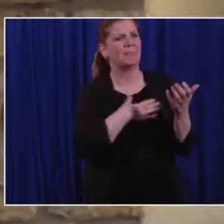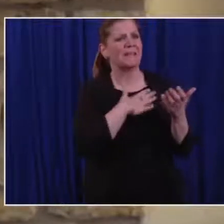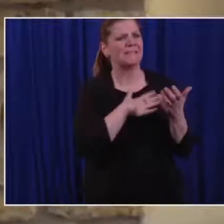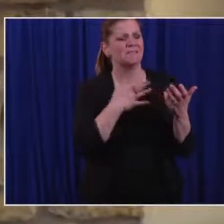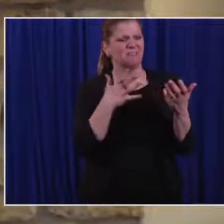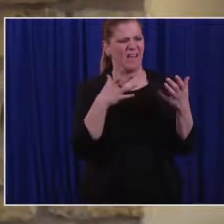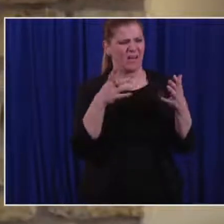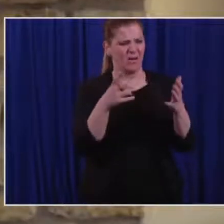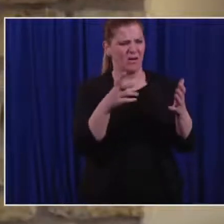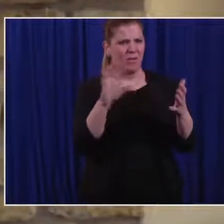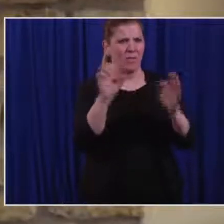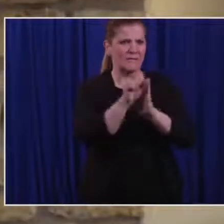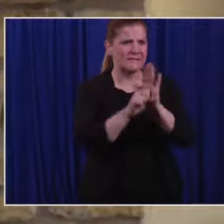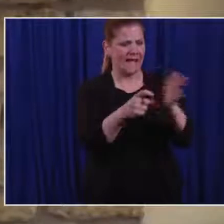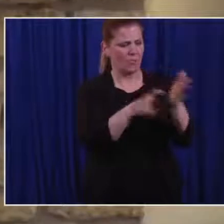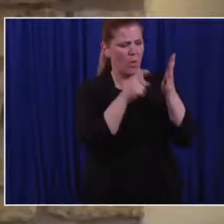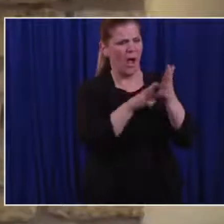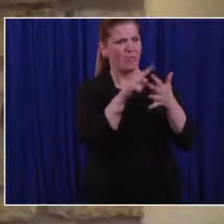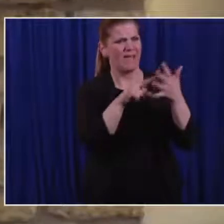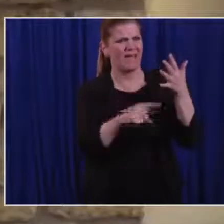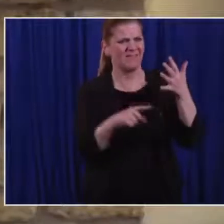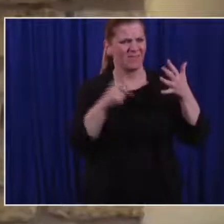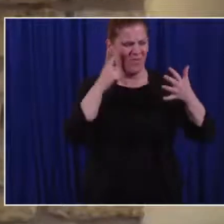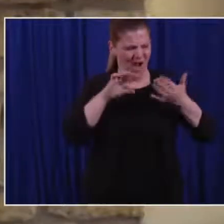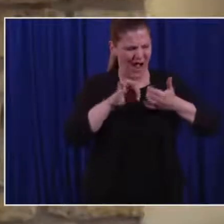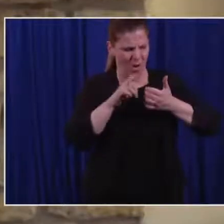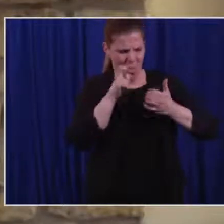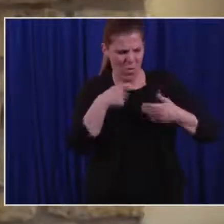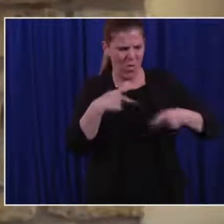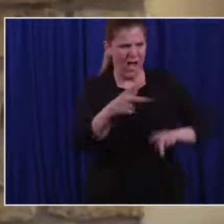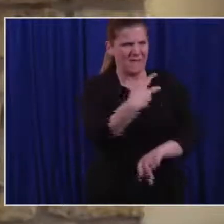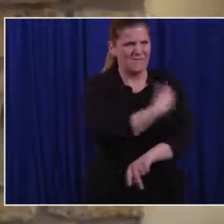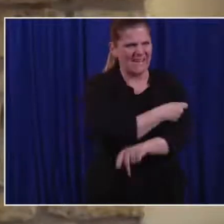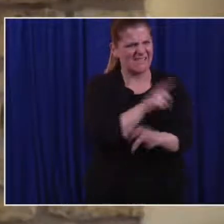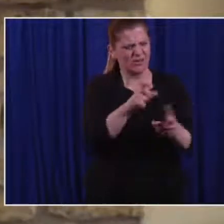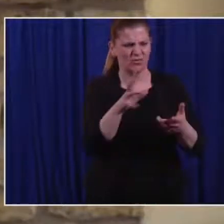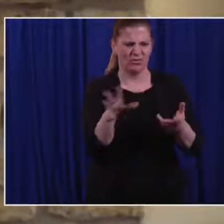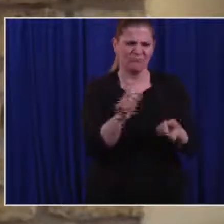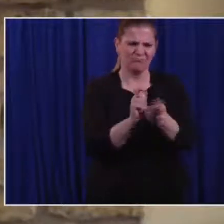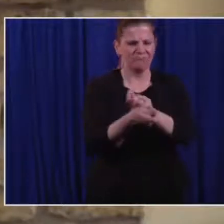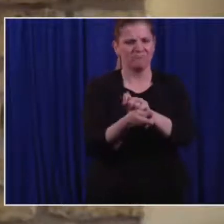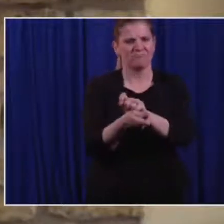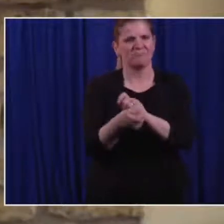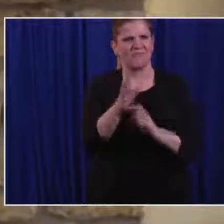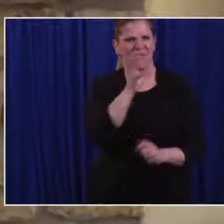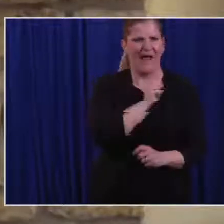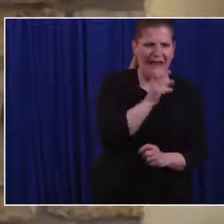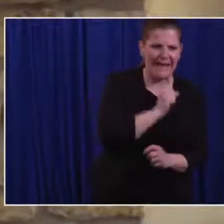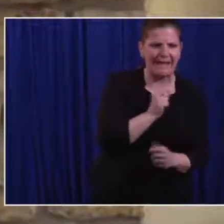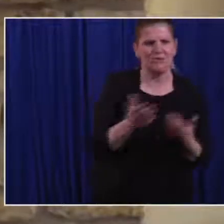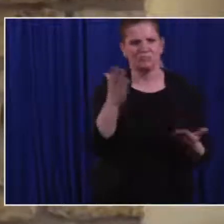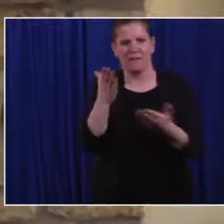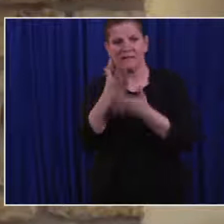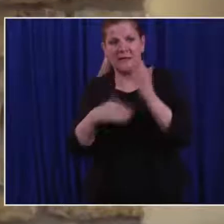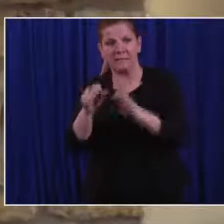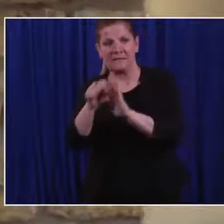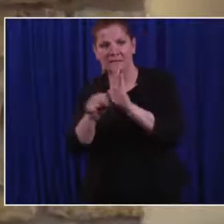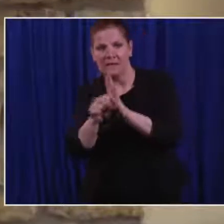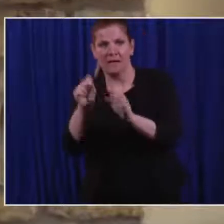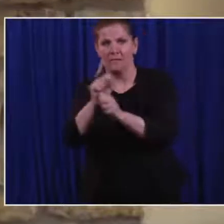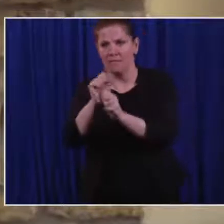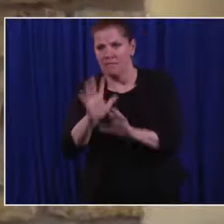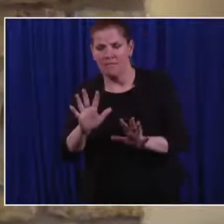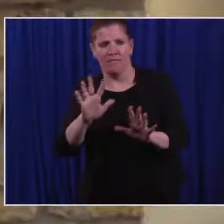instead vaccinate essential workers. Have you given any thought to if or when the age requirements might go away and instead focus